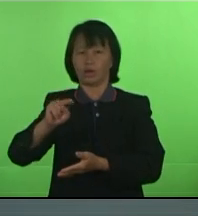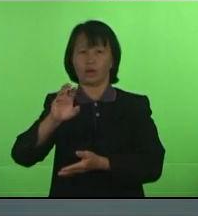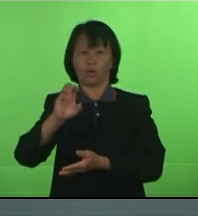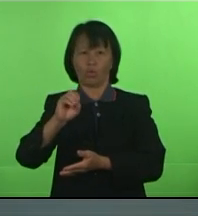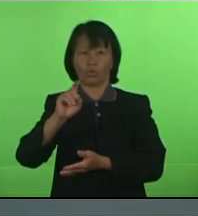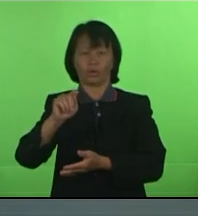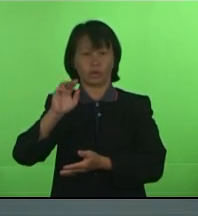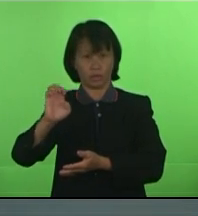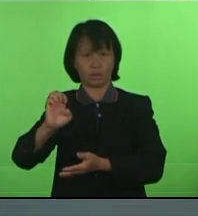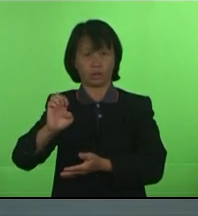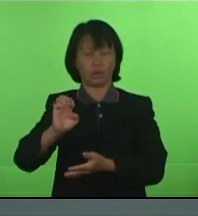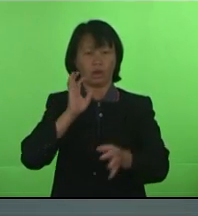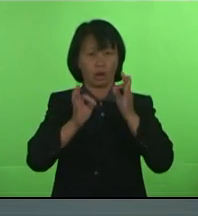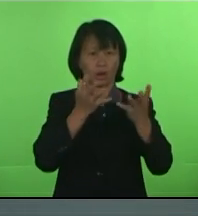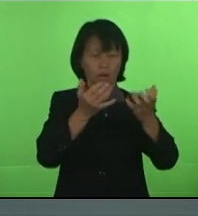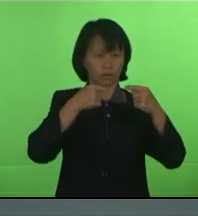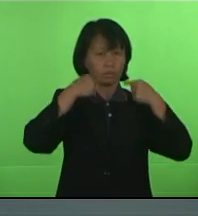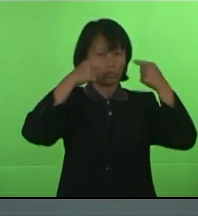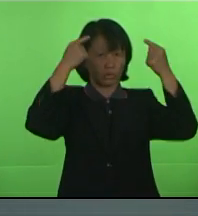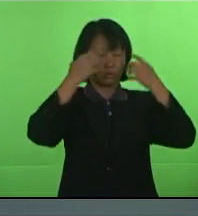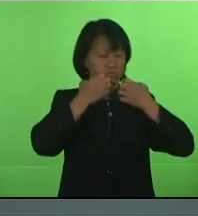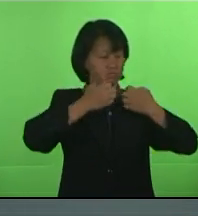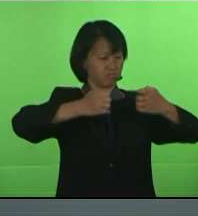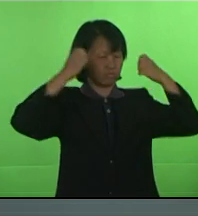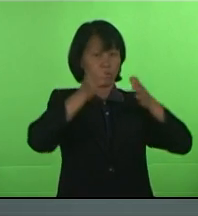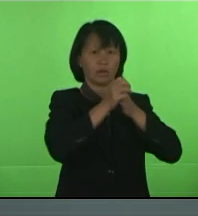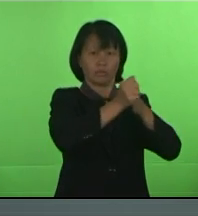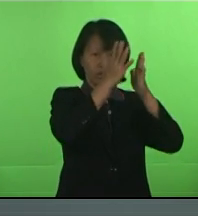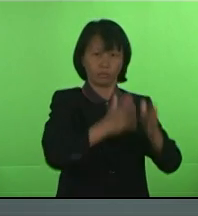become successful and efficient readers.